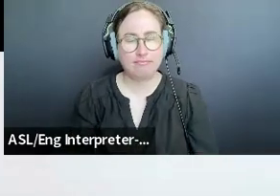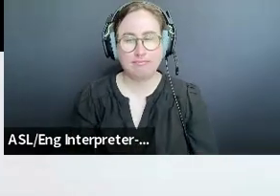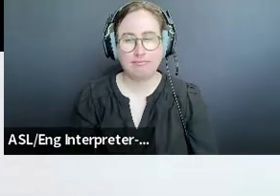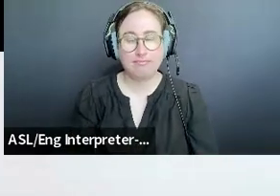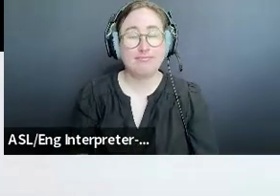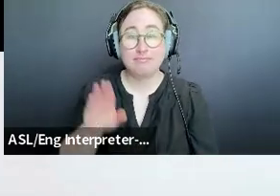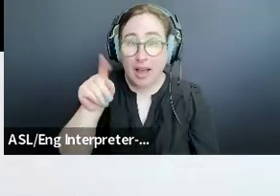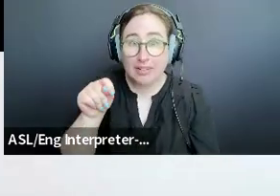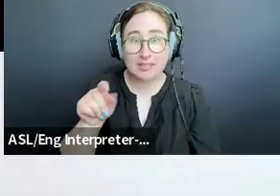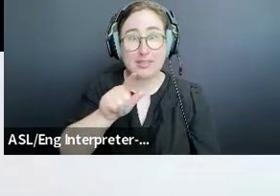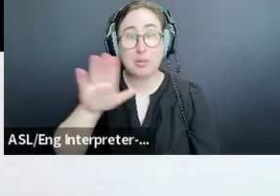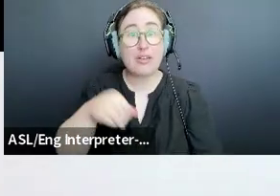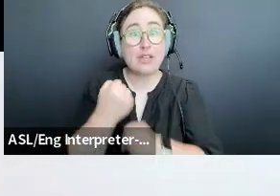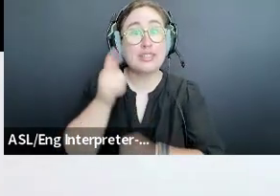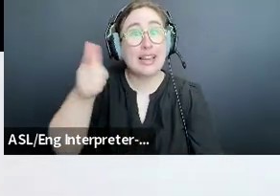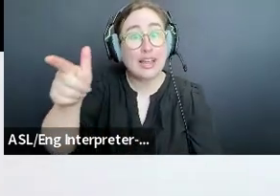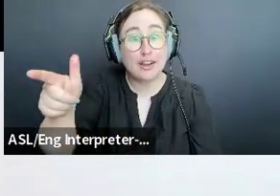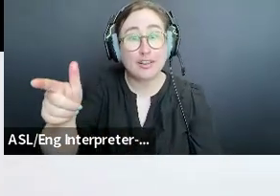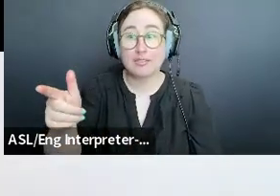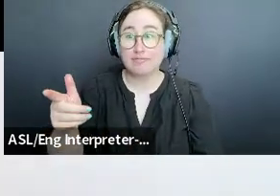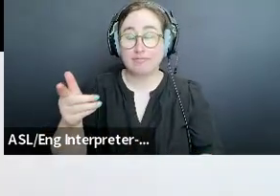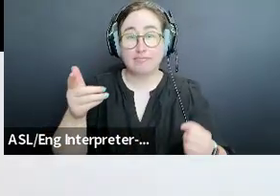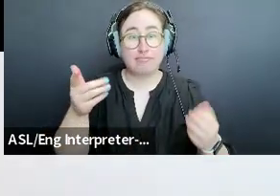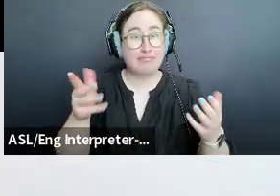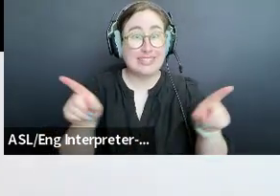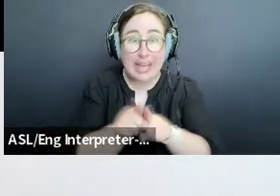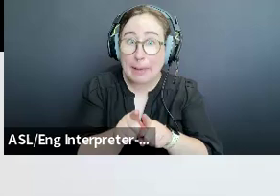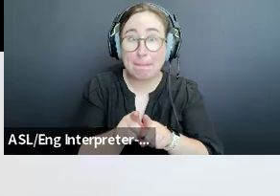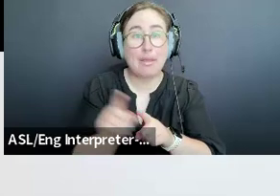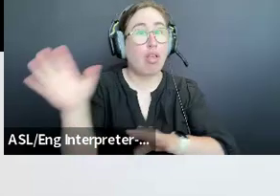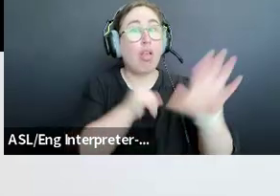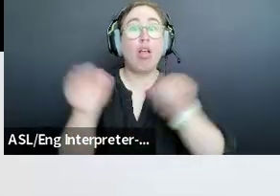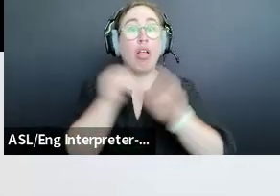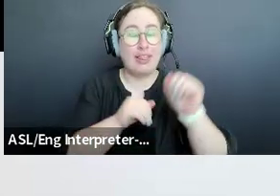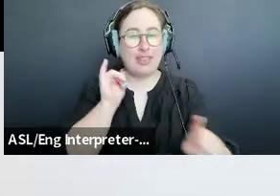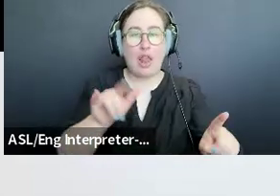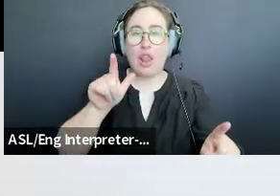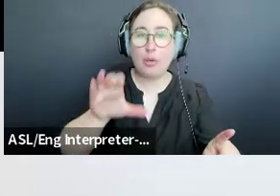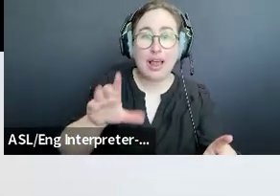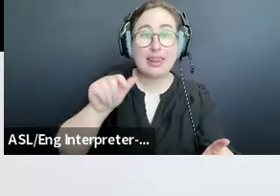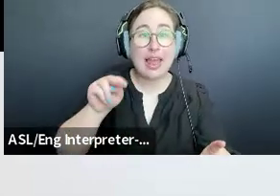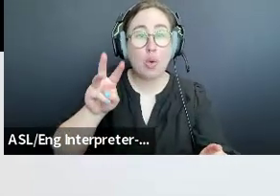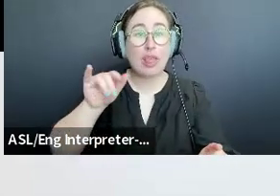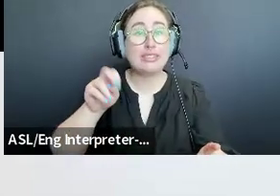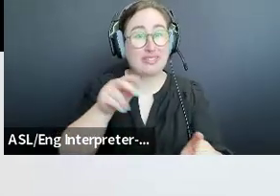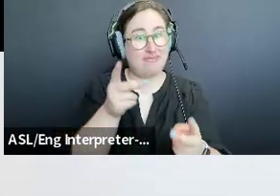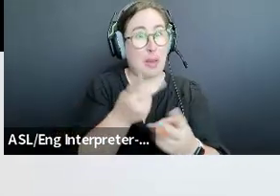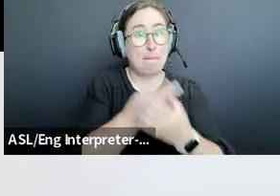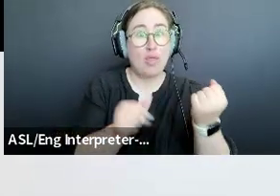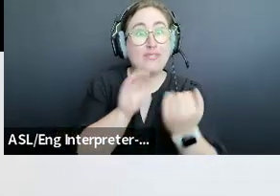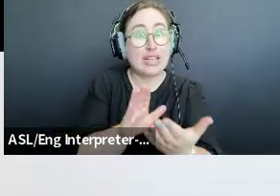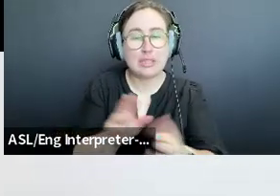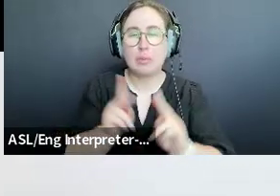Yet, 25 years later, based on the same unwarranted assumptions that Lois Curtis and Elaine Wilson faced, people